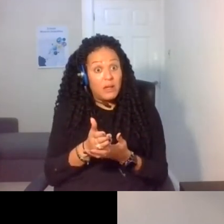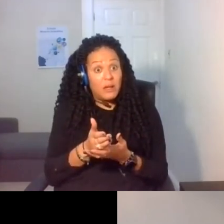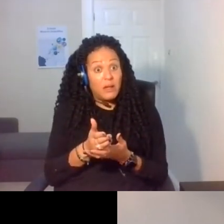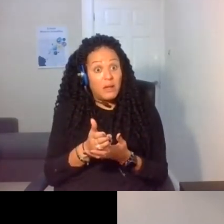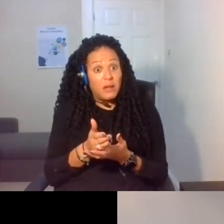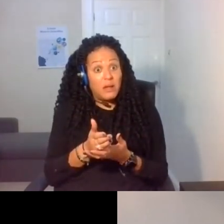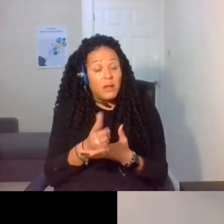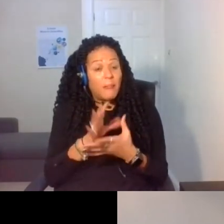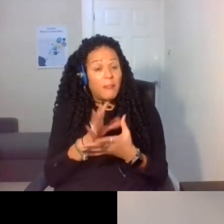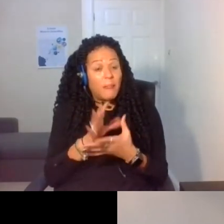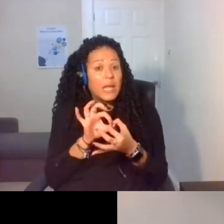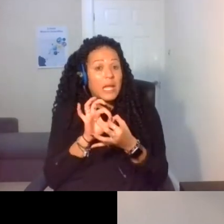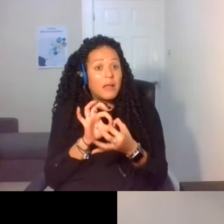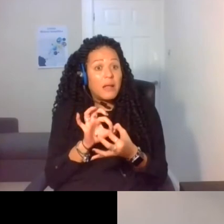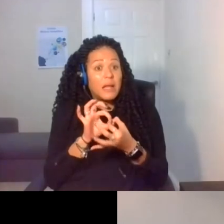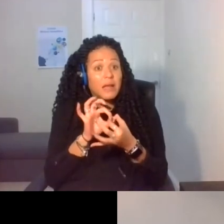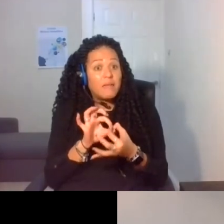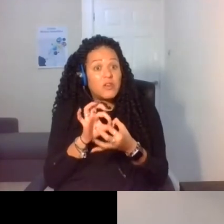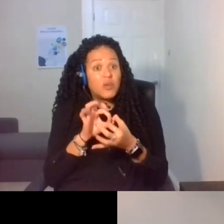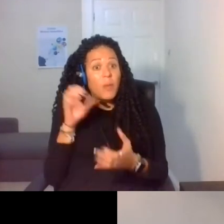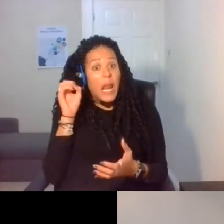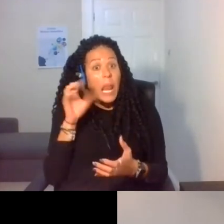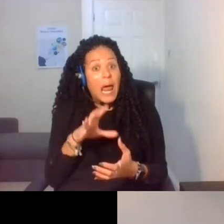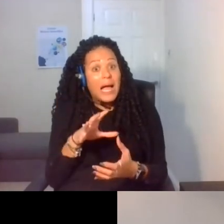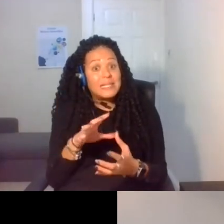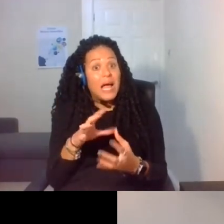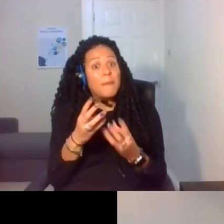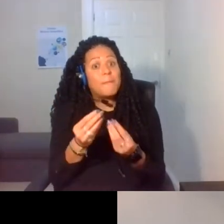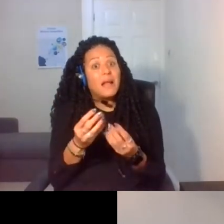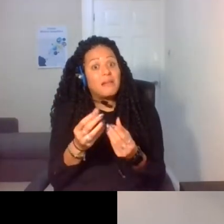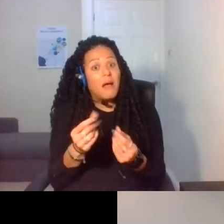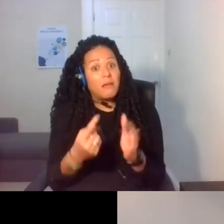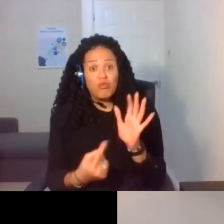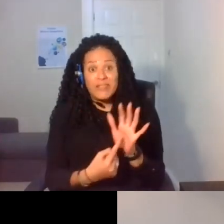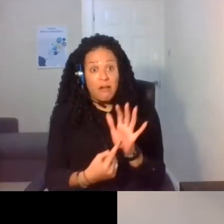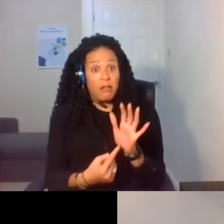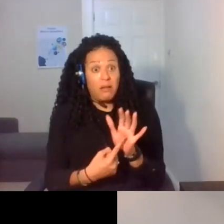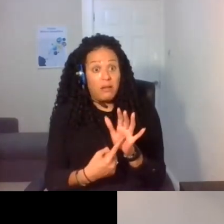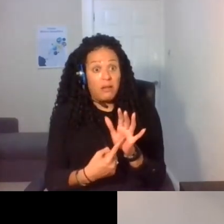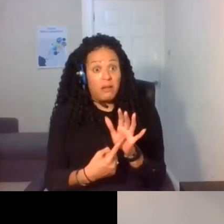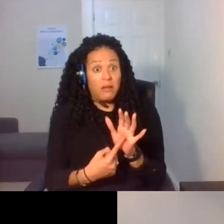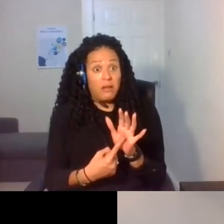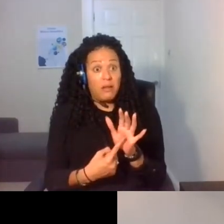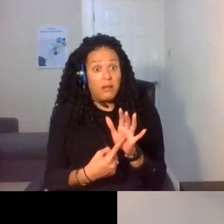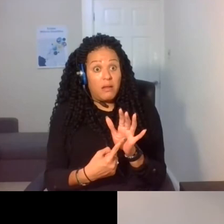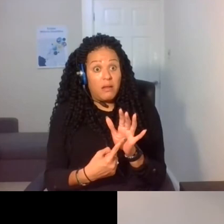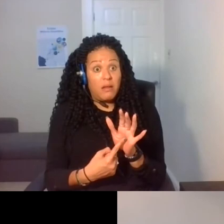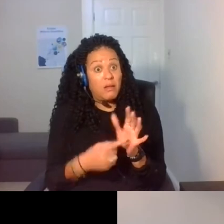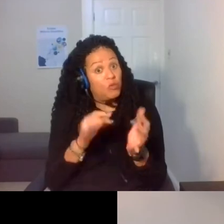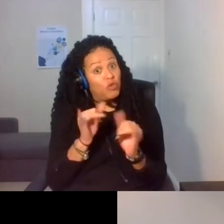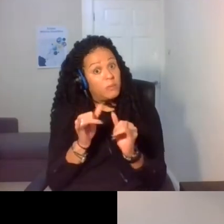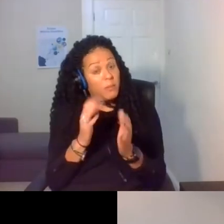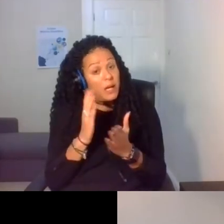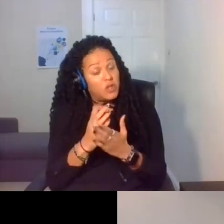the interaction of light with matter is something that is beautiful, and that sometimes it's actually possible